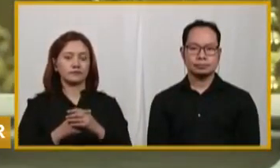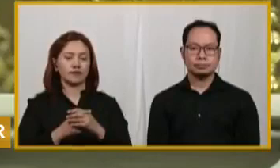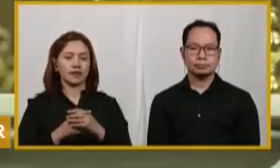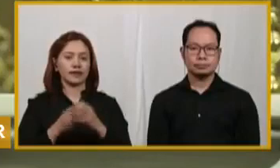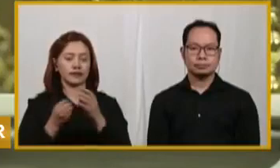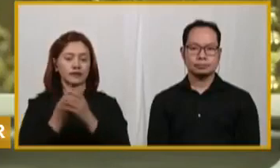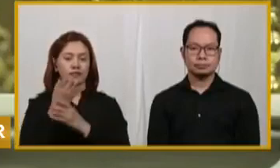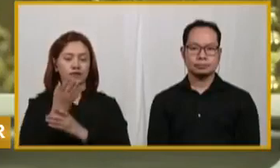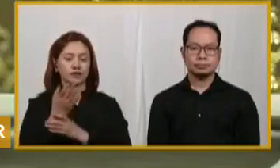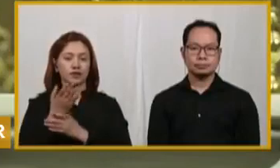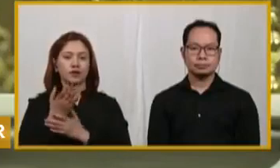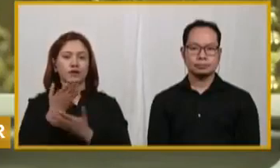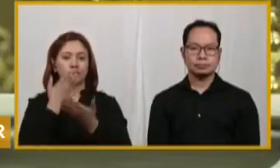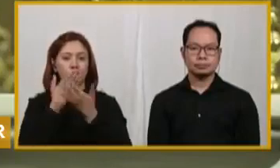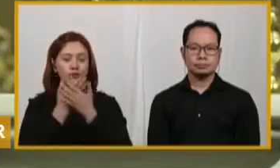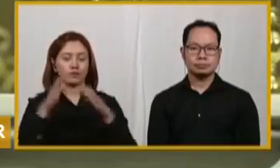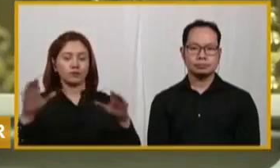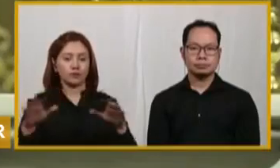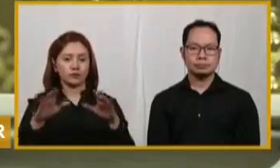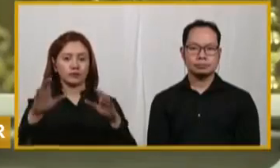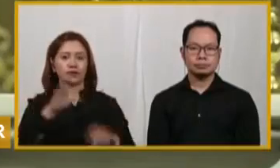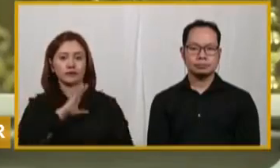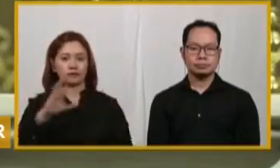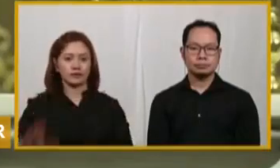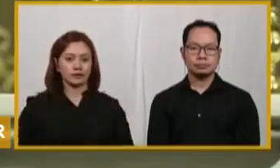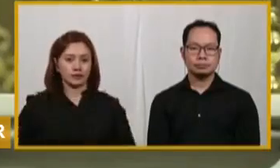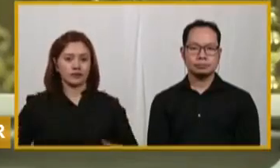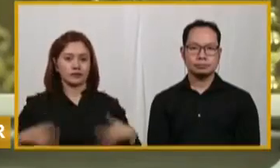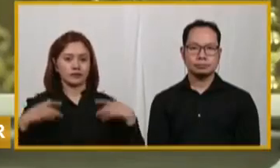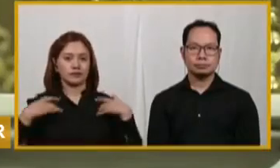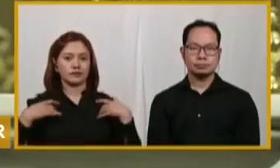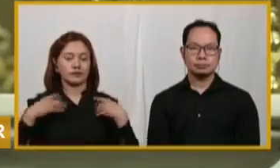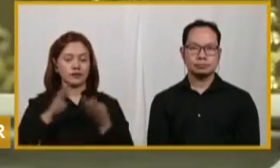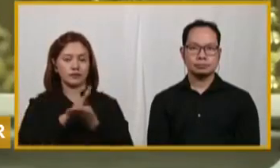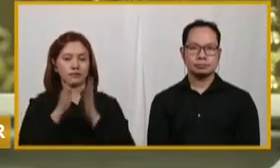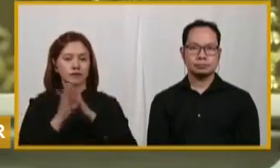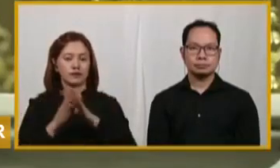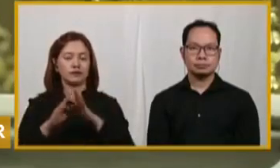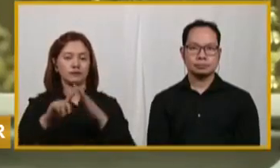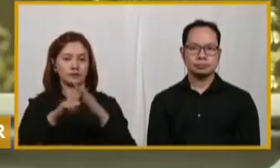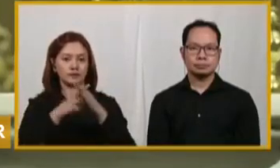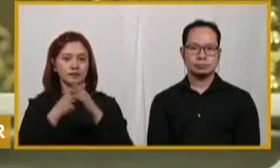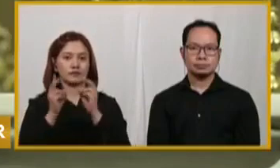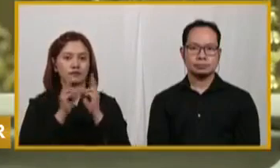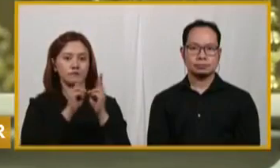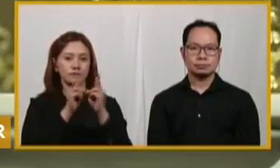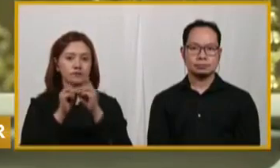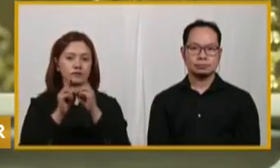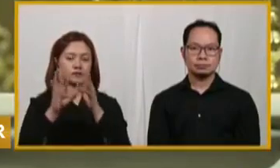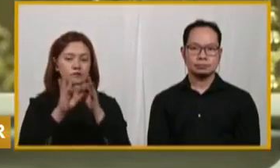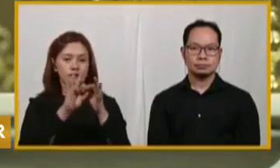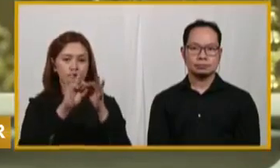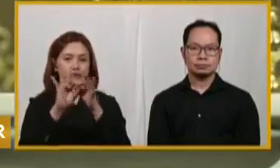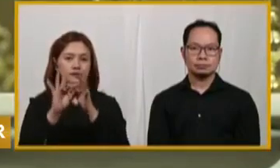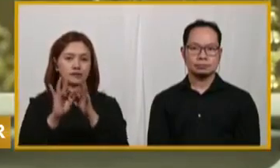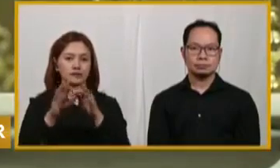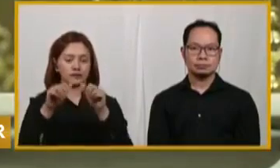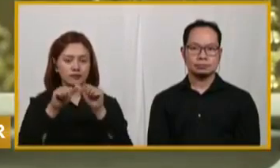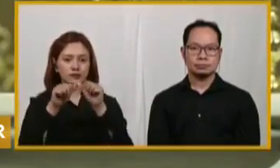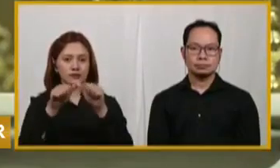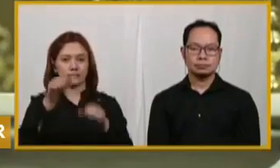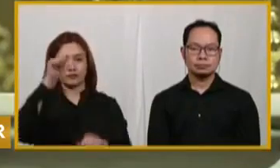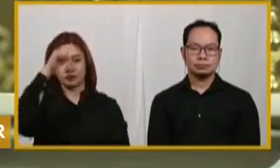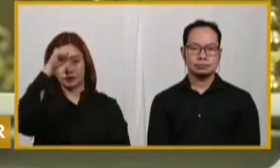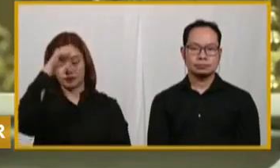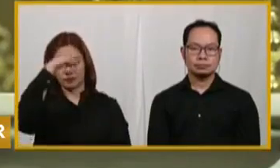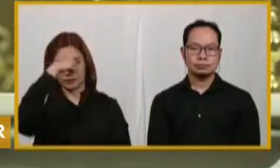our good works and Christian living, and may it be a source of unity and a constant reminder of